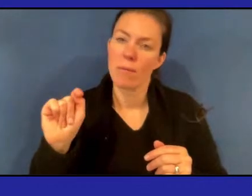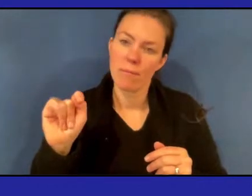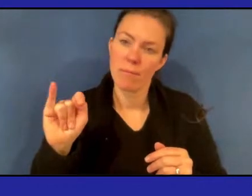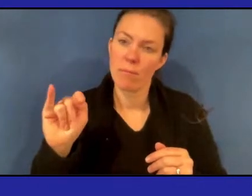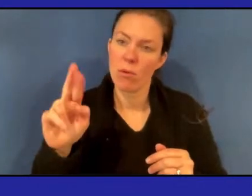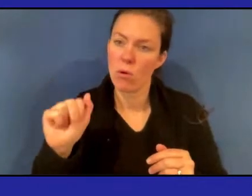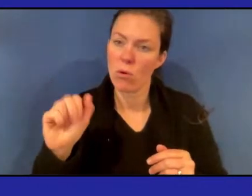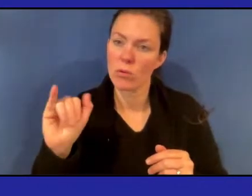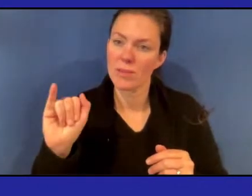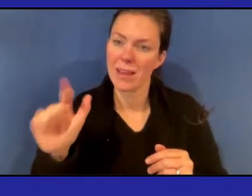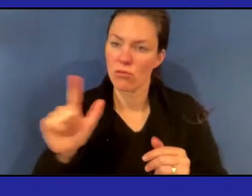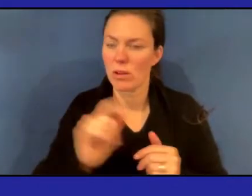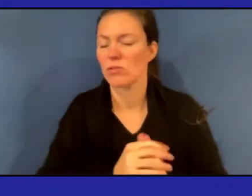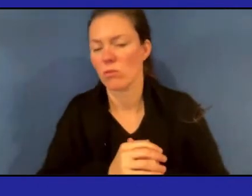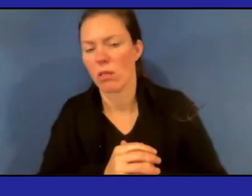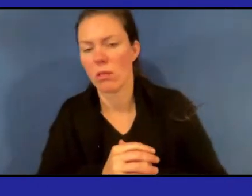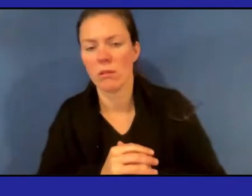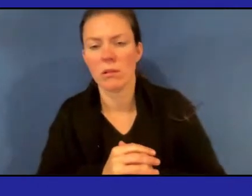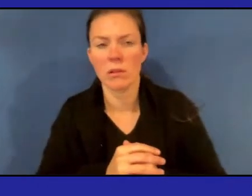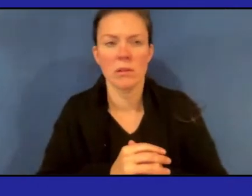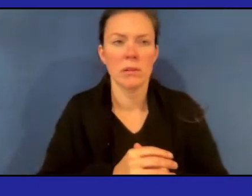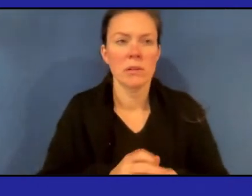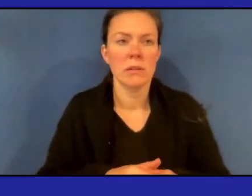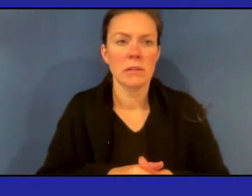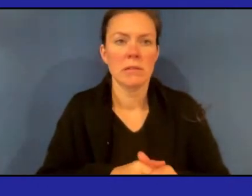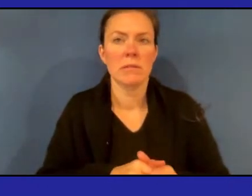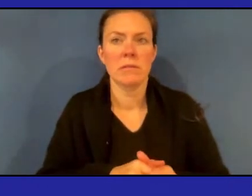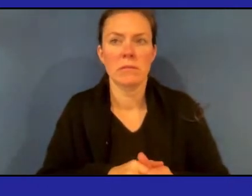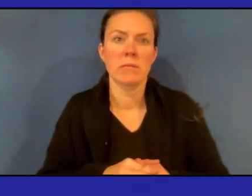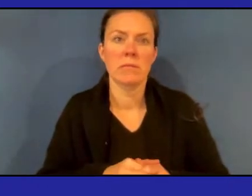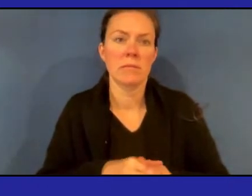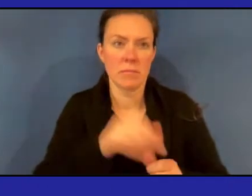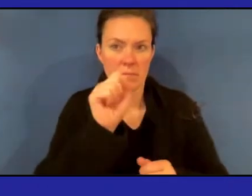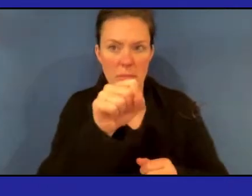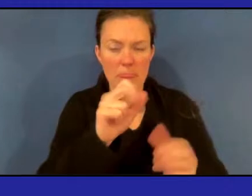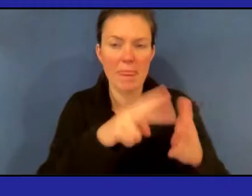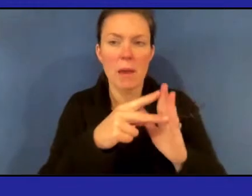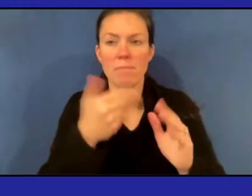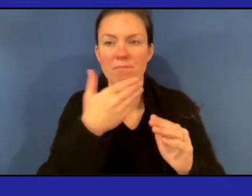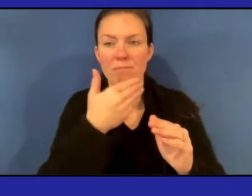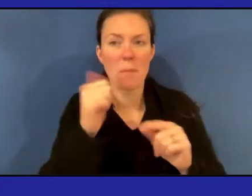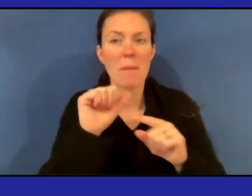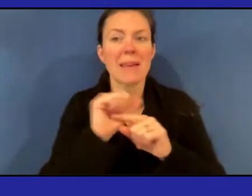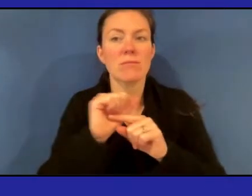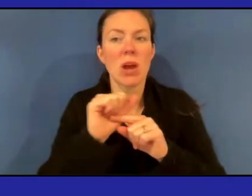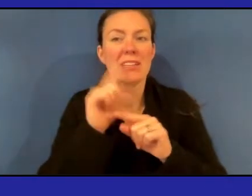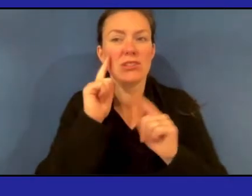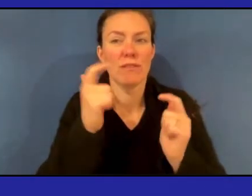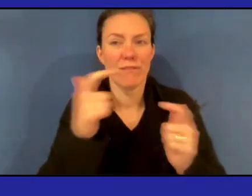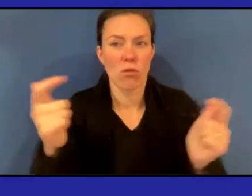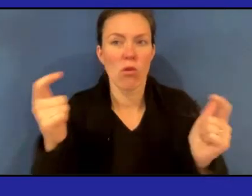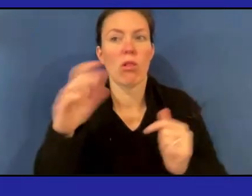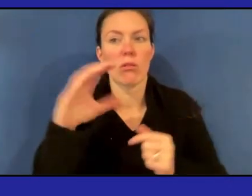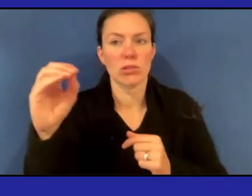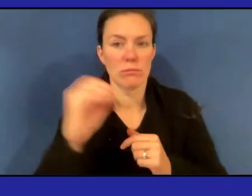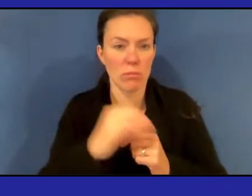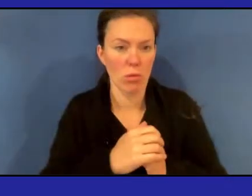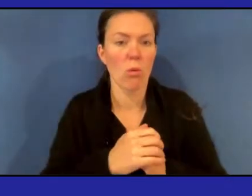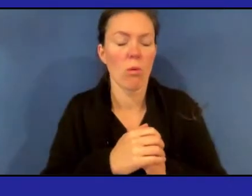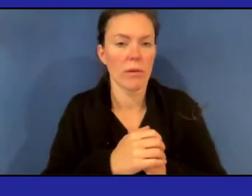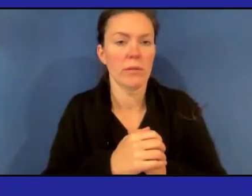at, I mean, best practices for large employers that go beyond